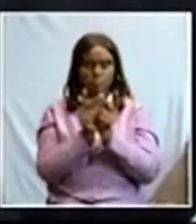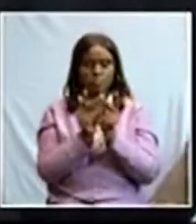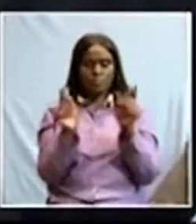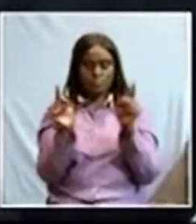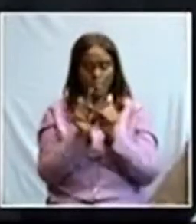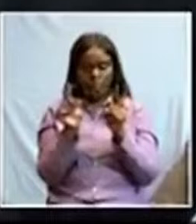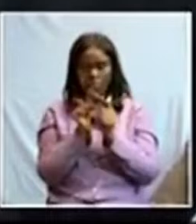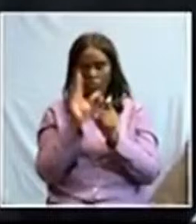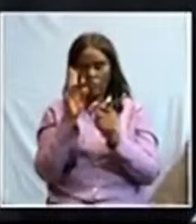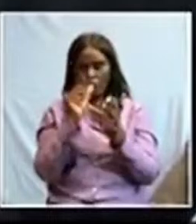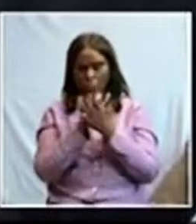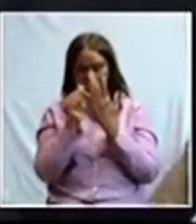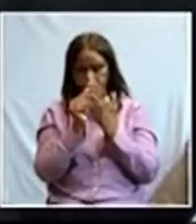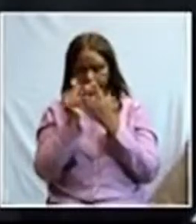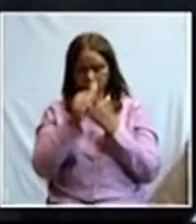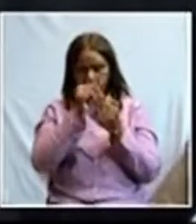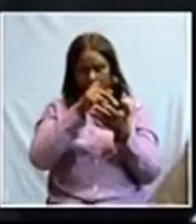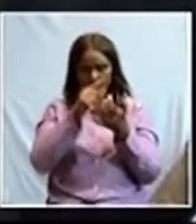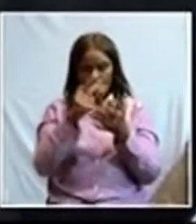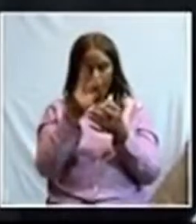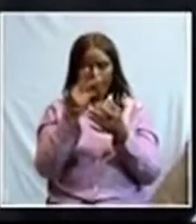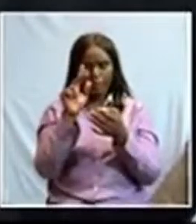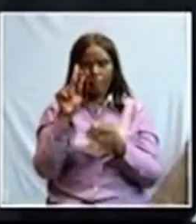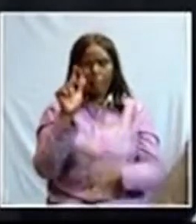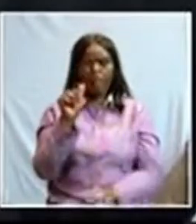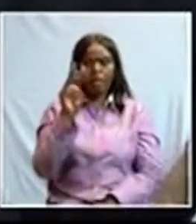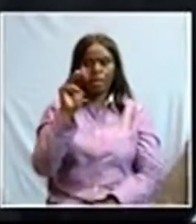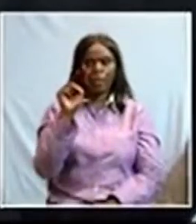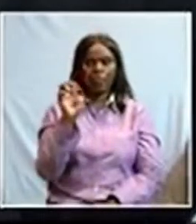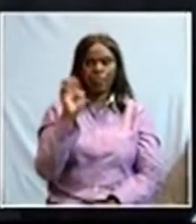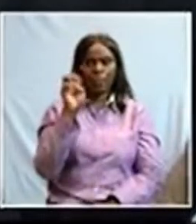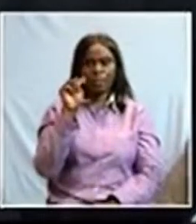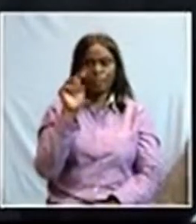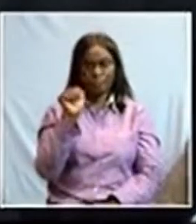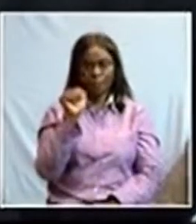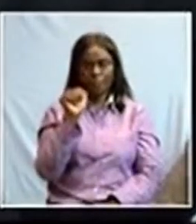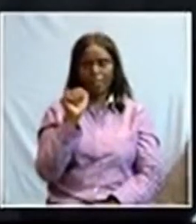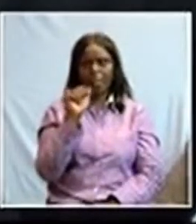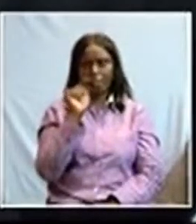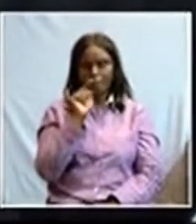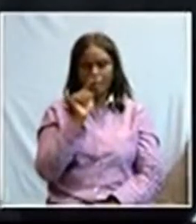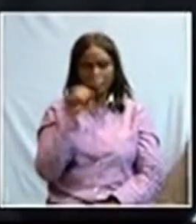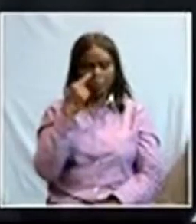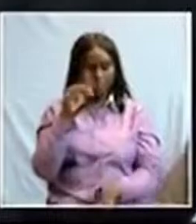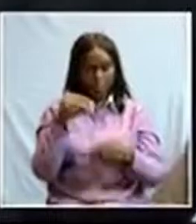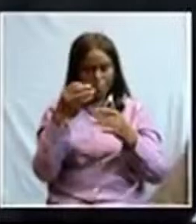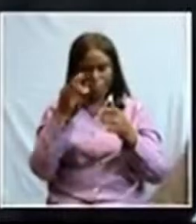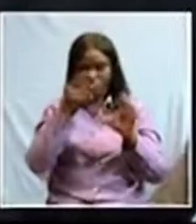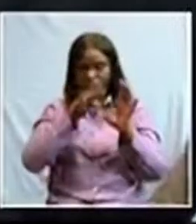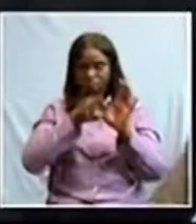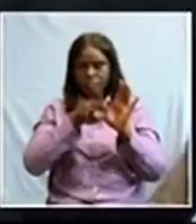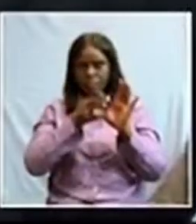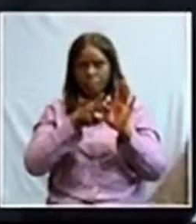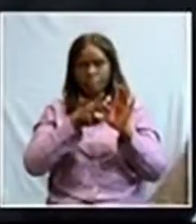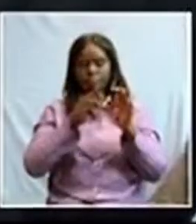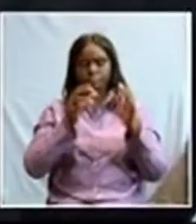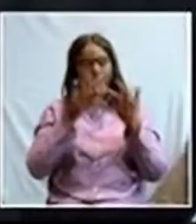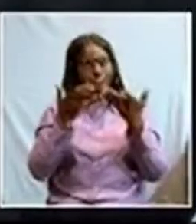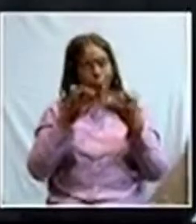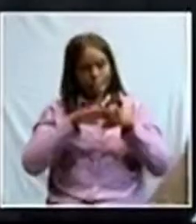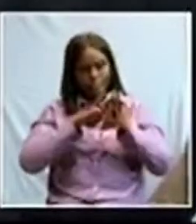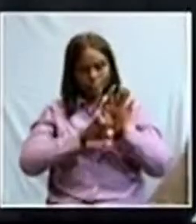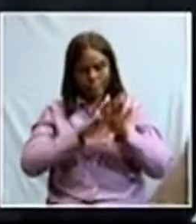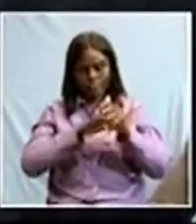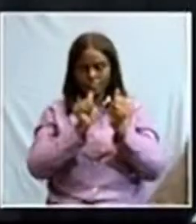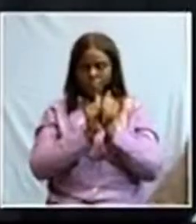6 August, you made 2 payments to Kamema Trading Limited, advance payment for supply of fuel, Bowser,